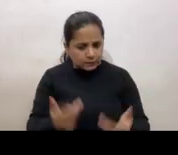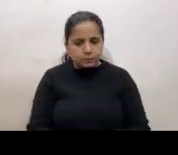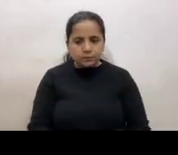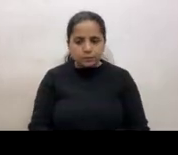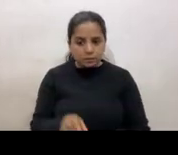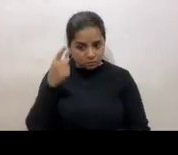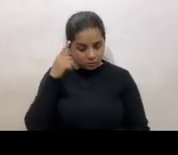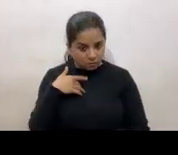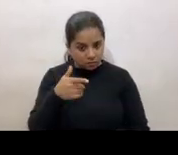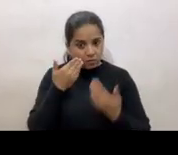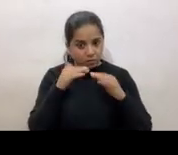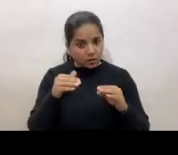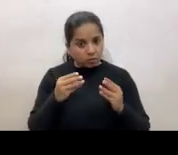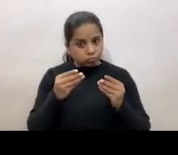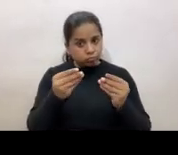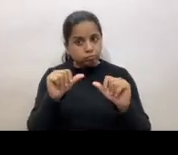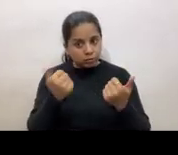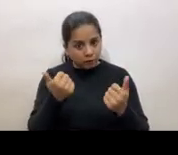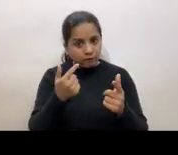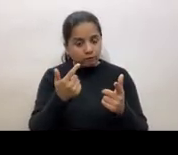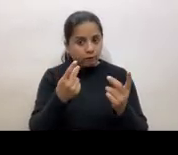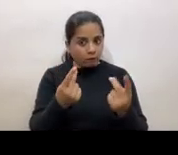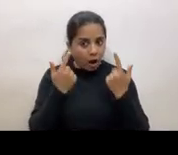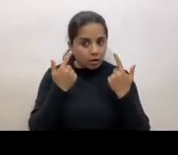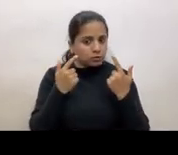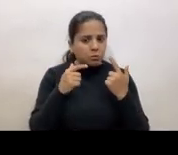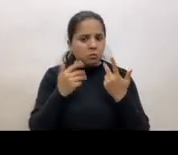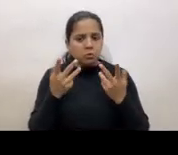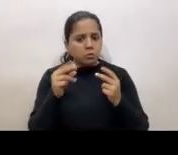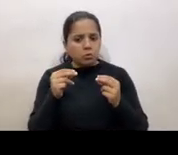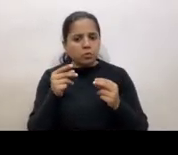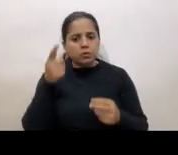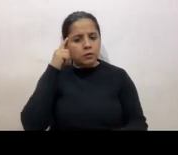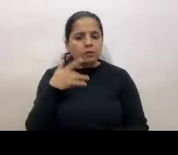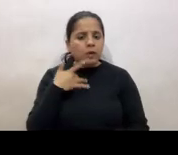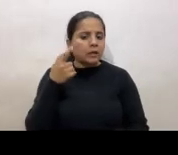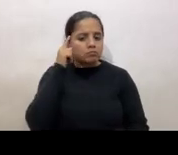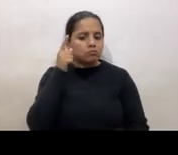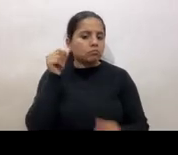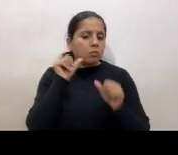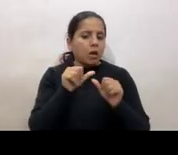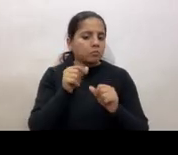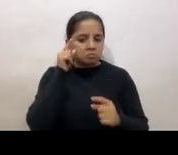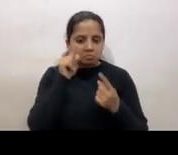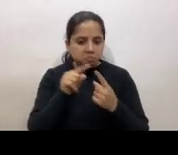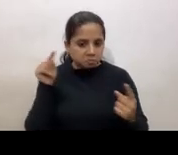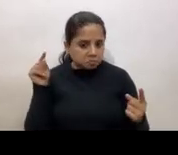you think it makes them fluent faster? Put your ideas in the chat box. Disagree.